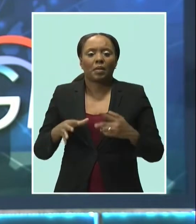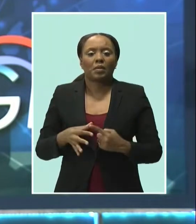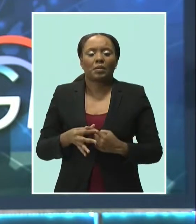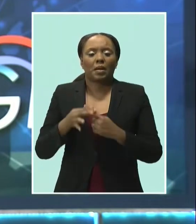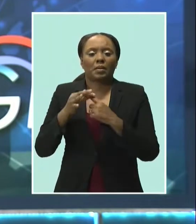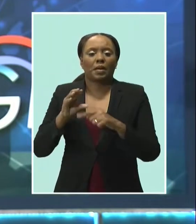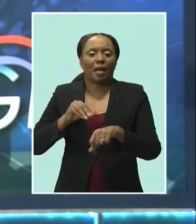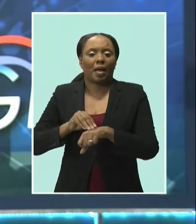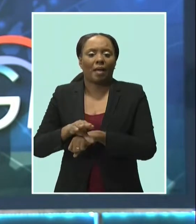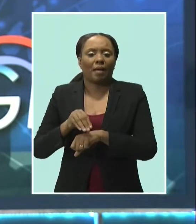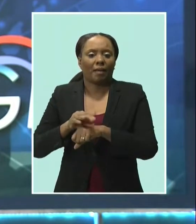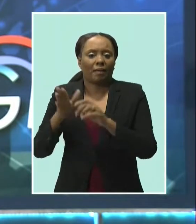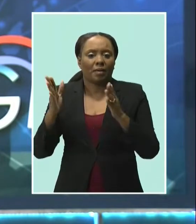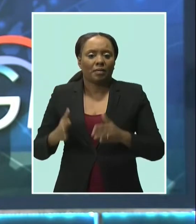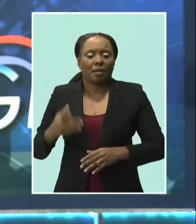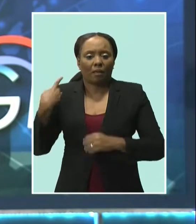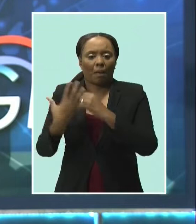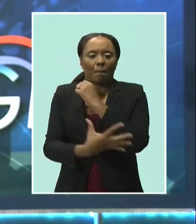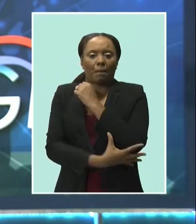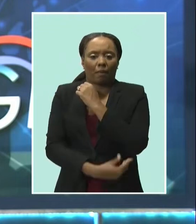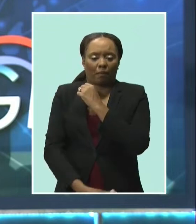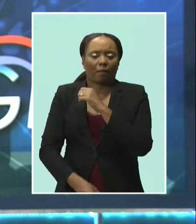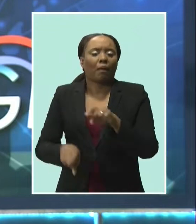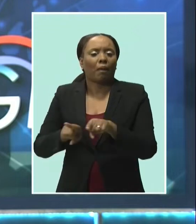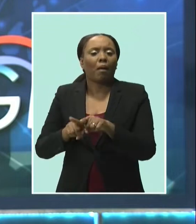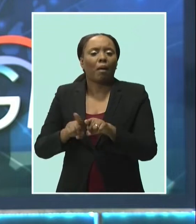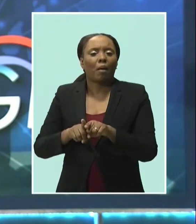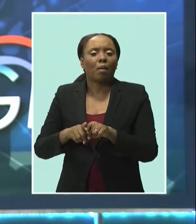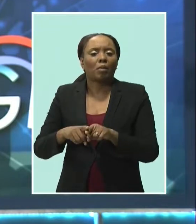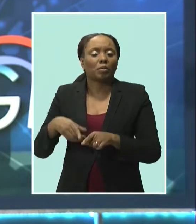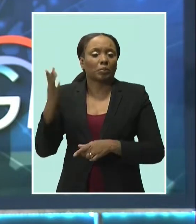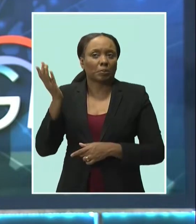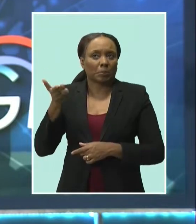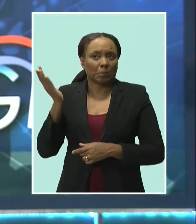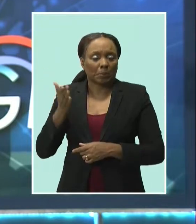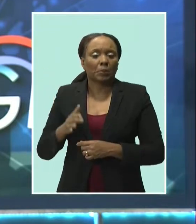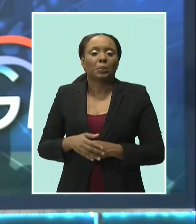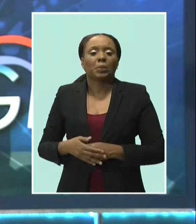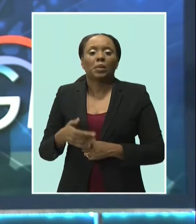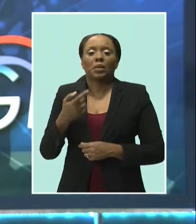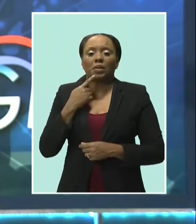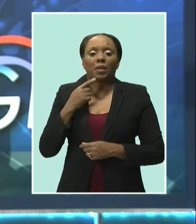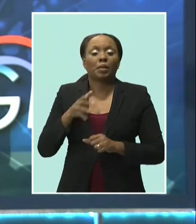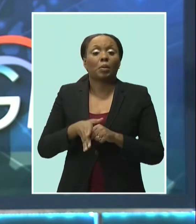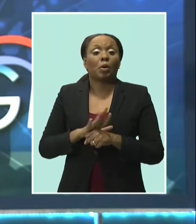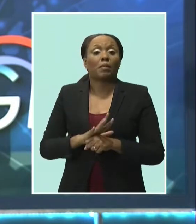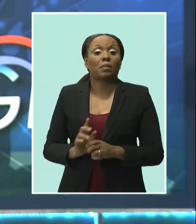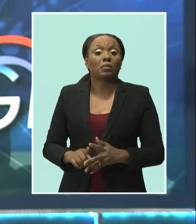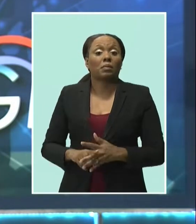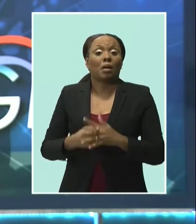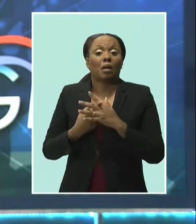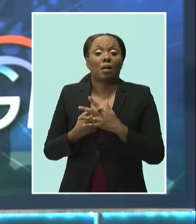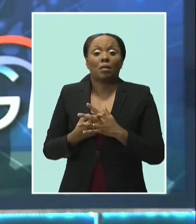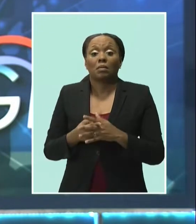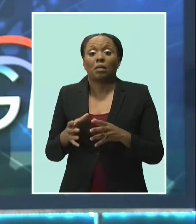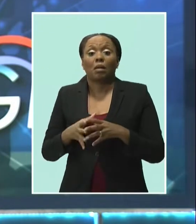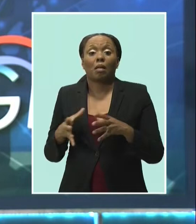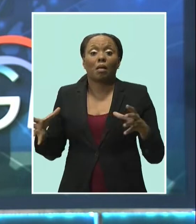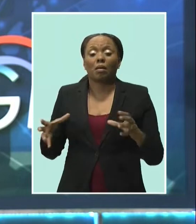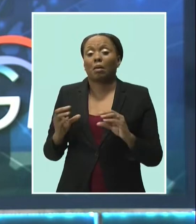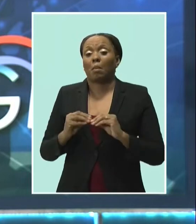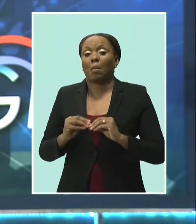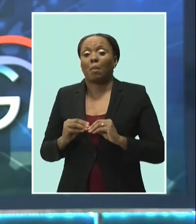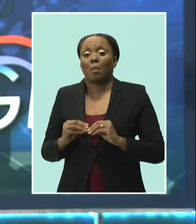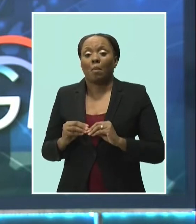on Poverty Alleviation, Corey Lane. He told the meeting since the start of the COVID-19 pandemic, there has been a rapid expansion of